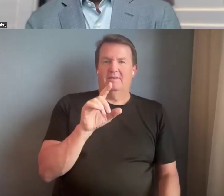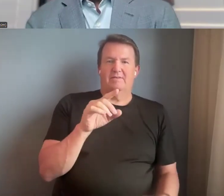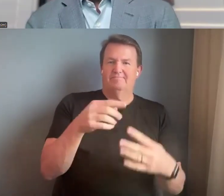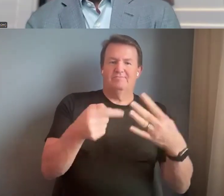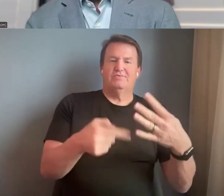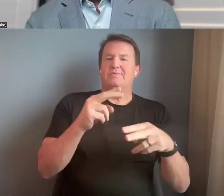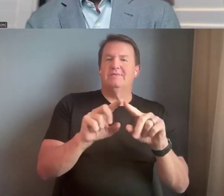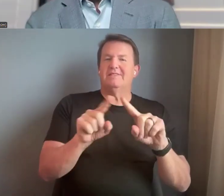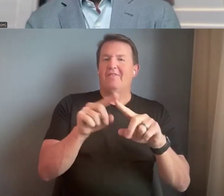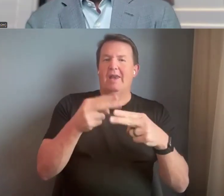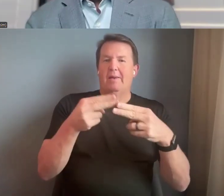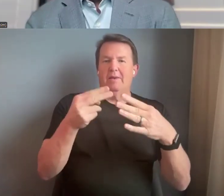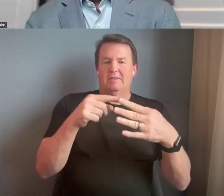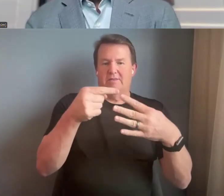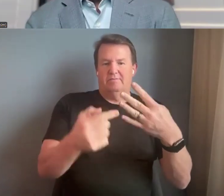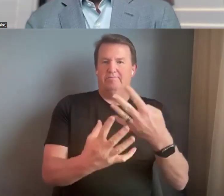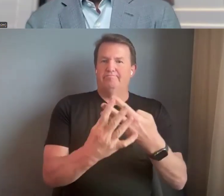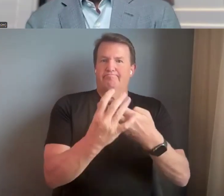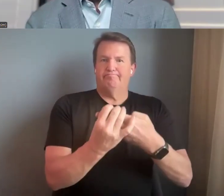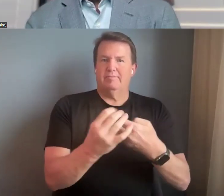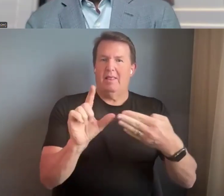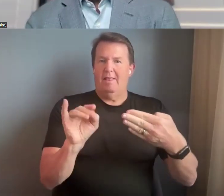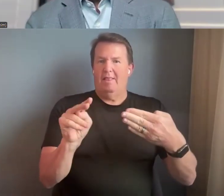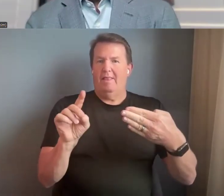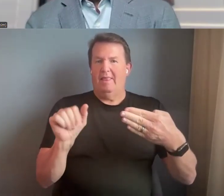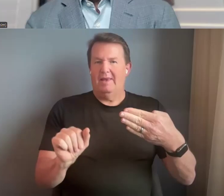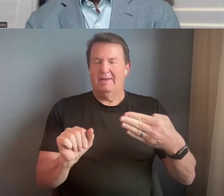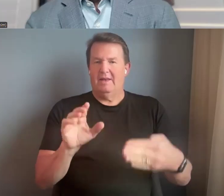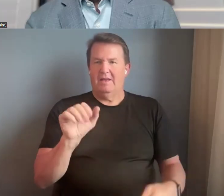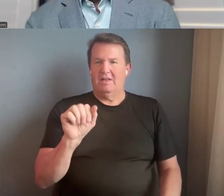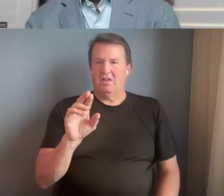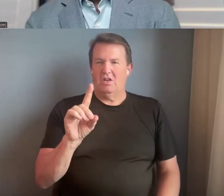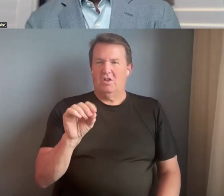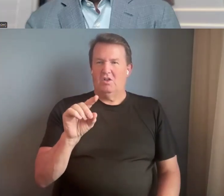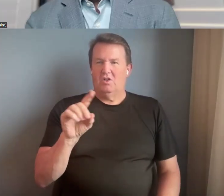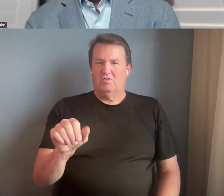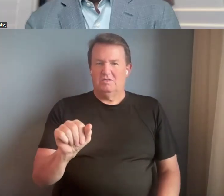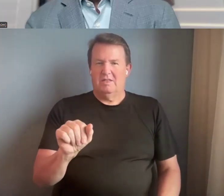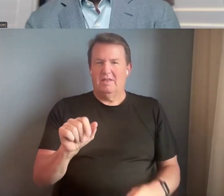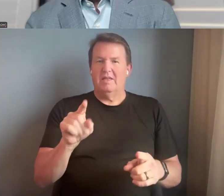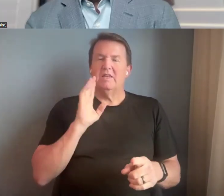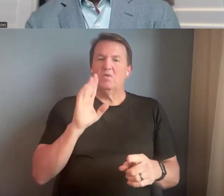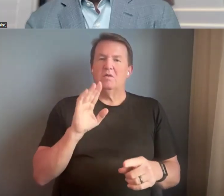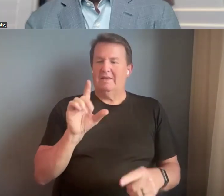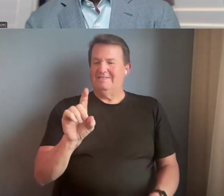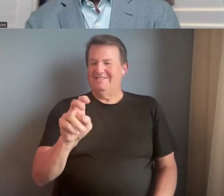well as, let's see, Linda Cardoza and Denny Chan, who's going to introduce himself. I think